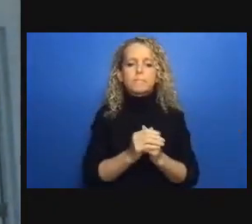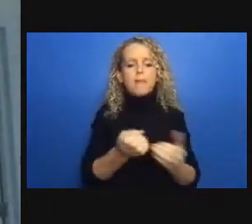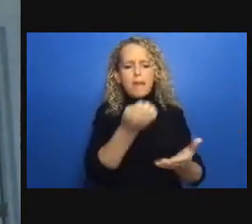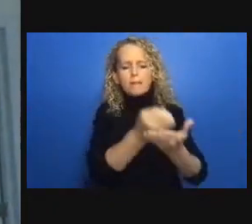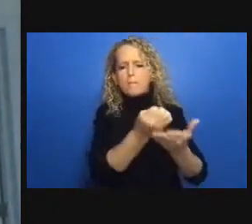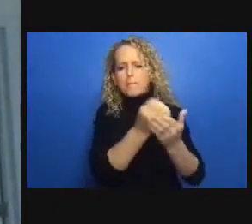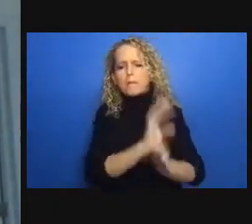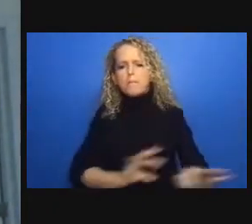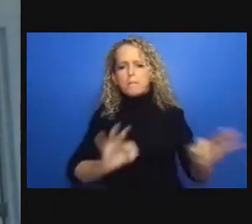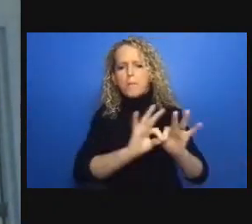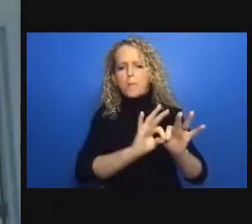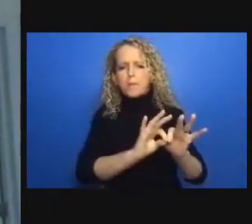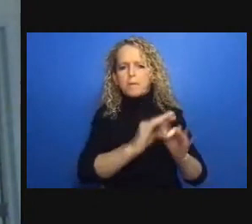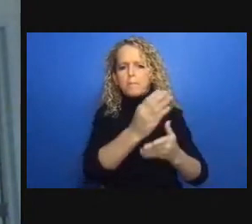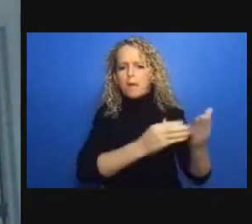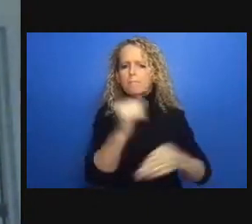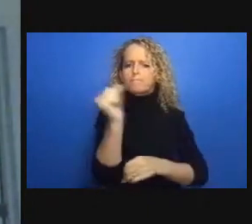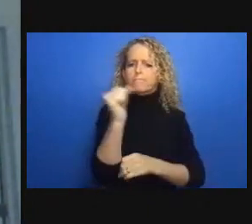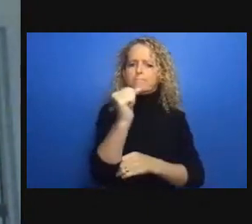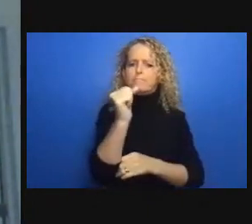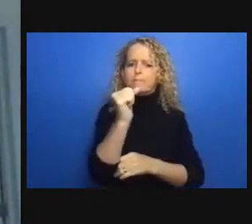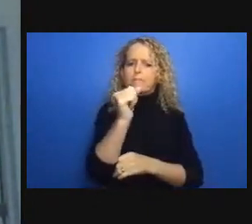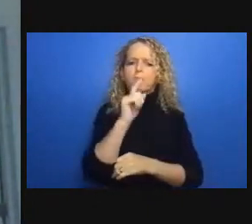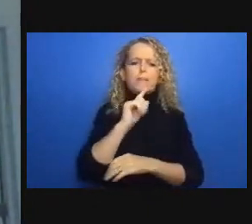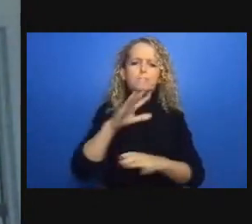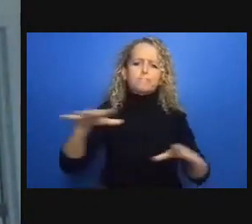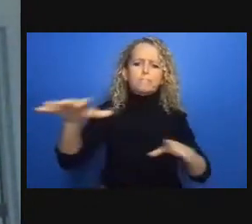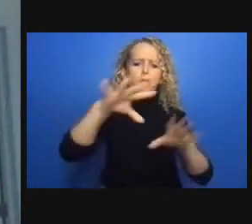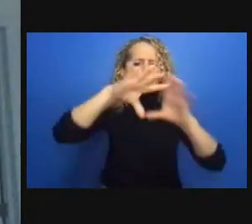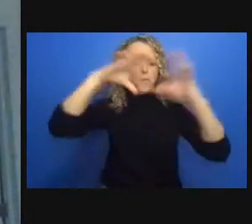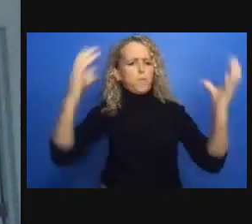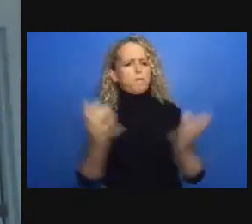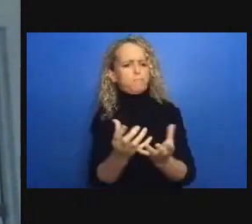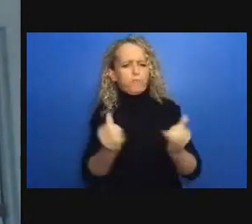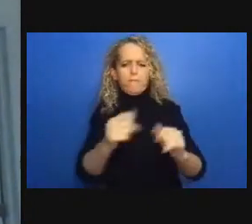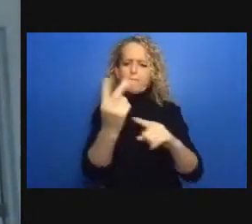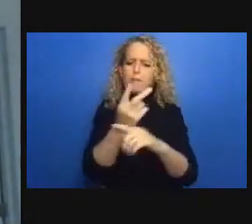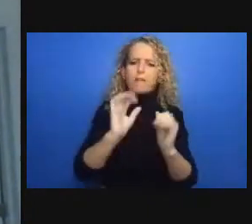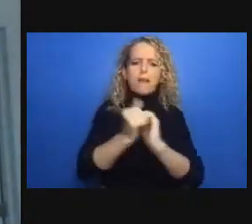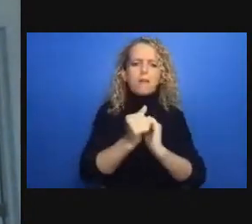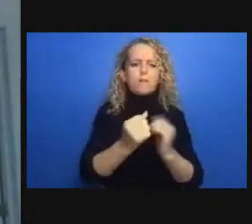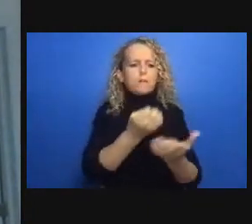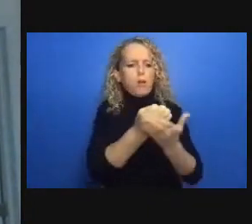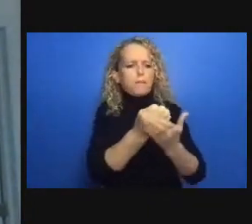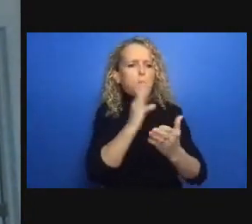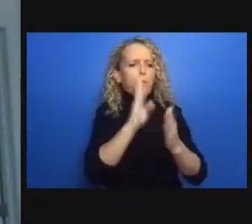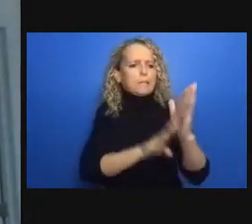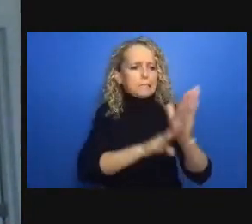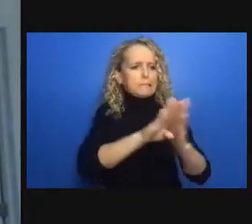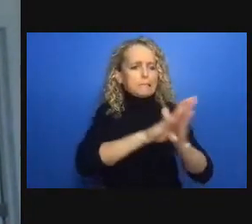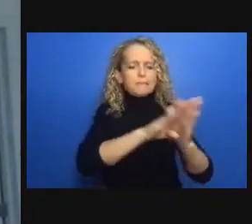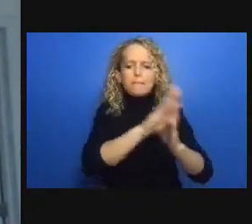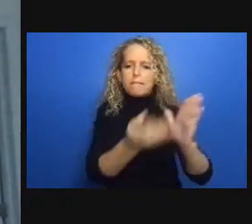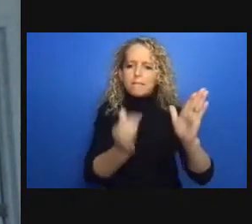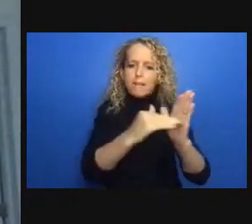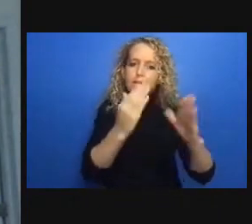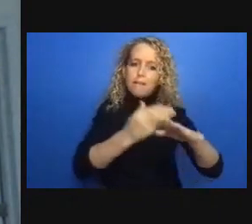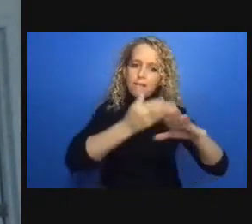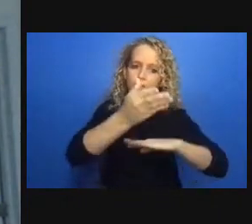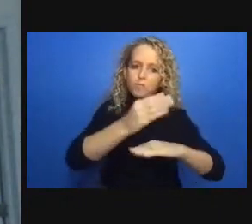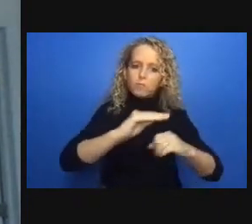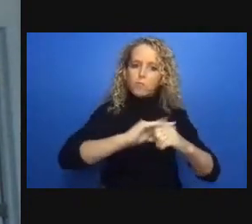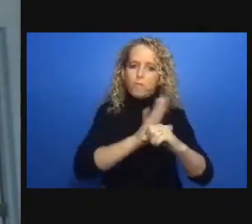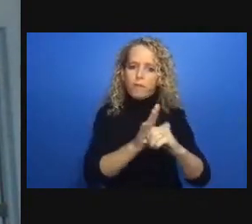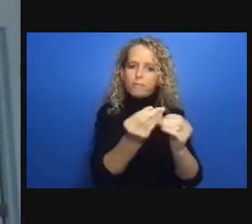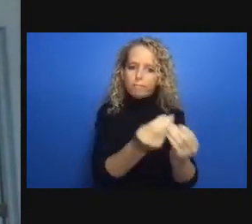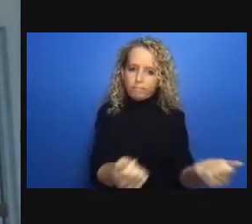part of that, and jurisdictions around the world are looking at how they can rebuild the economy after COVID. But we're looking, not only at that, but also at